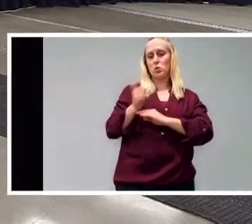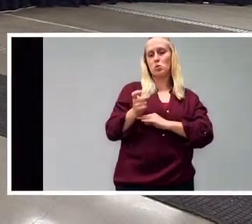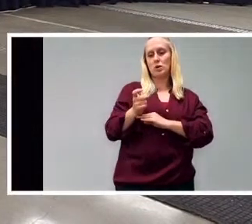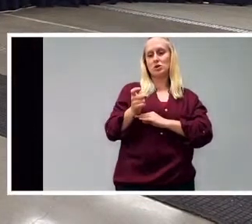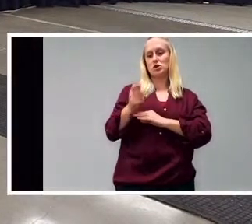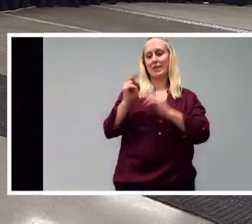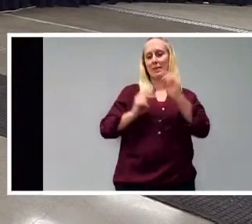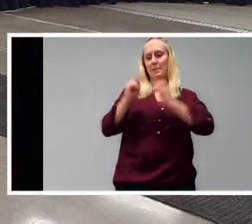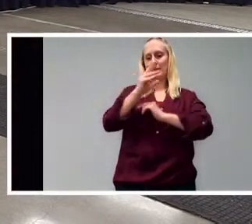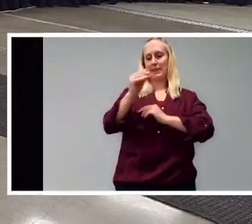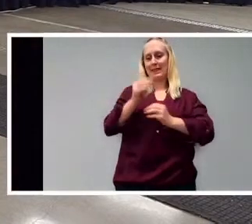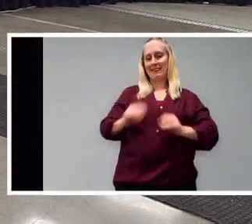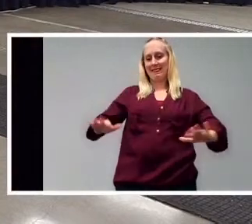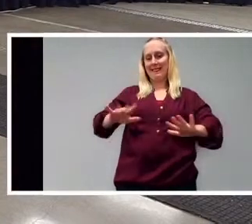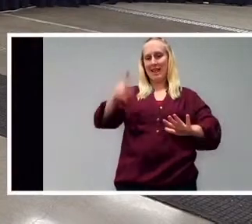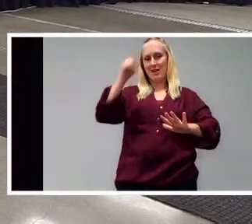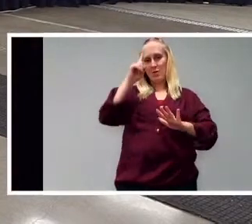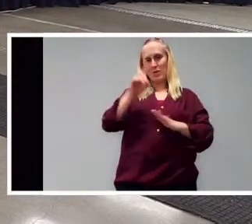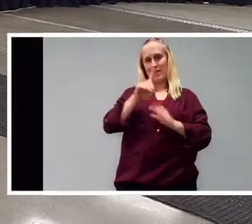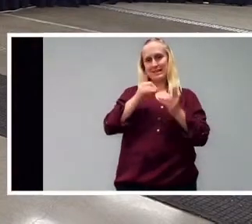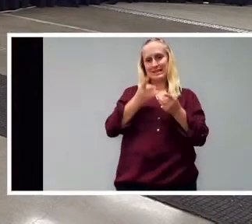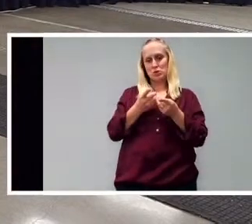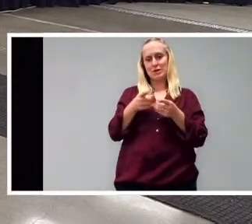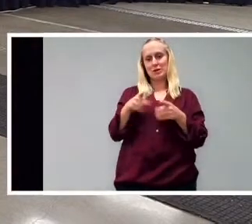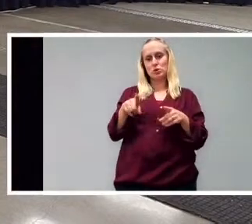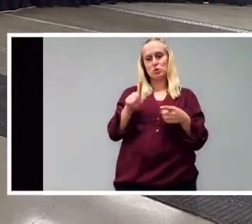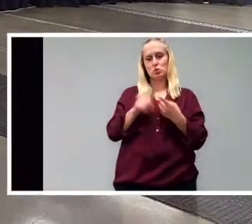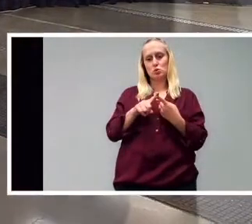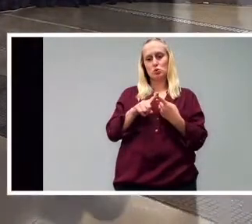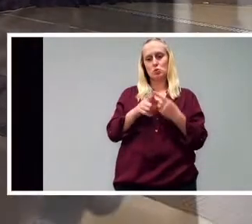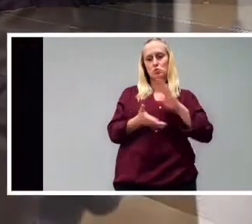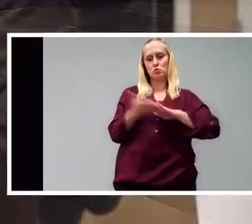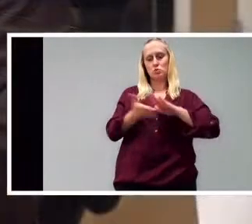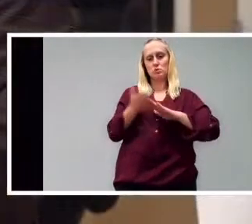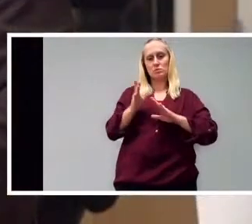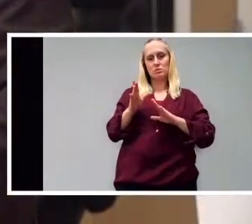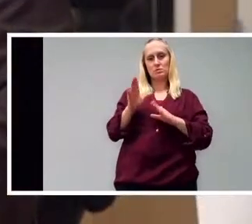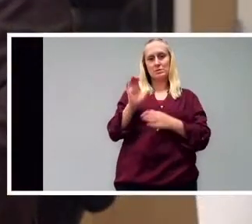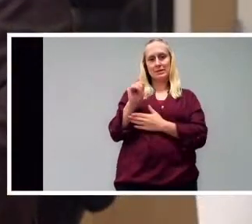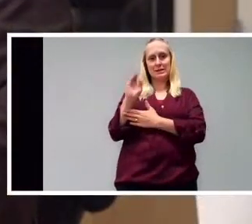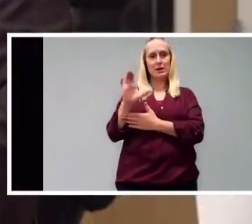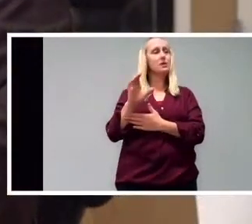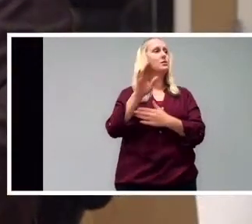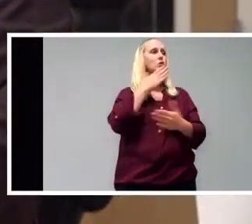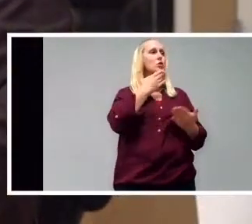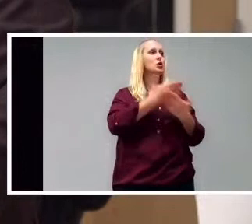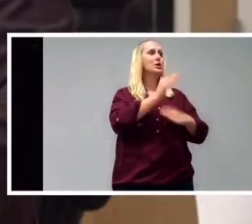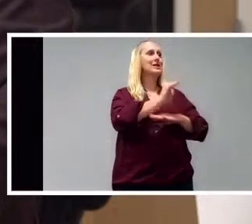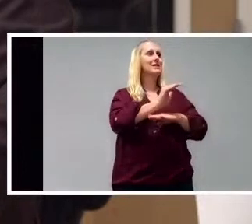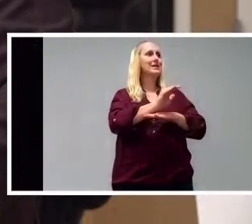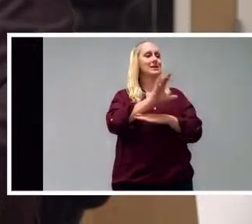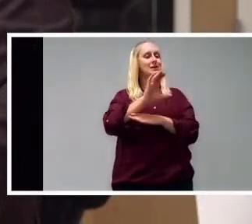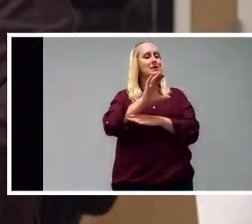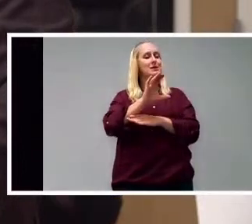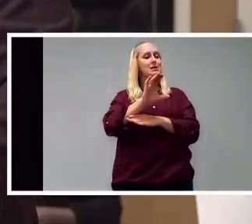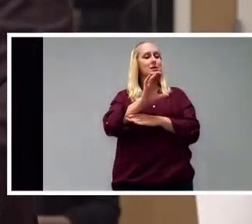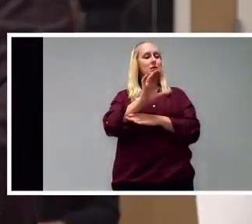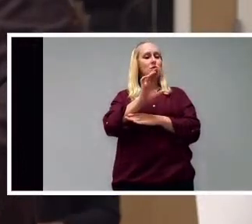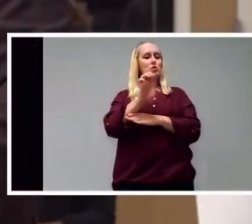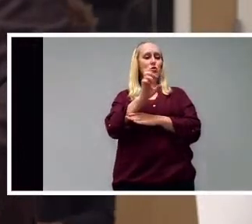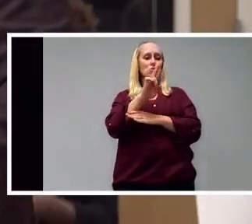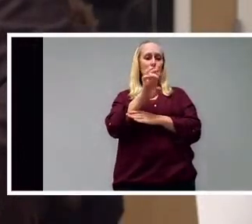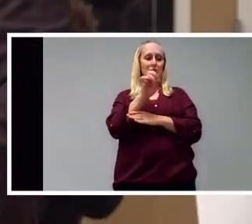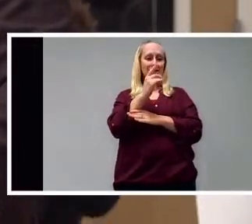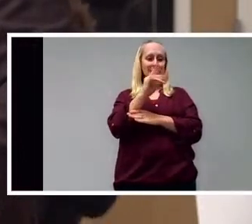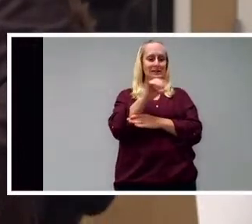district operates CTEC? Yes. Good evening, Chair Avila, Superintendent Perry, and members of the board. This evening